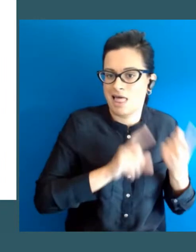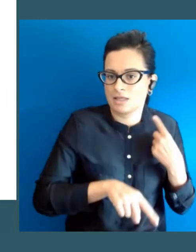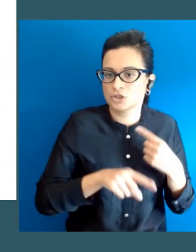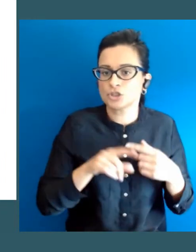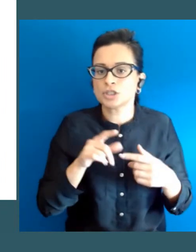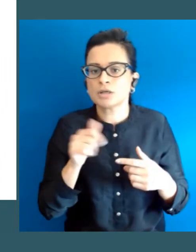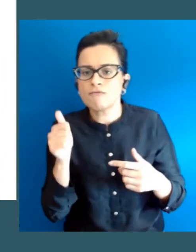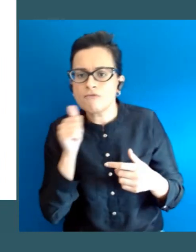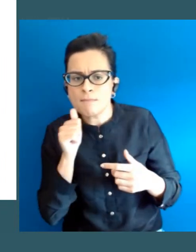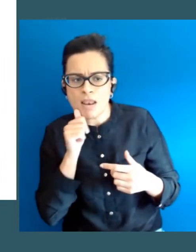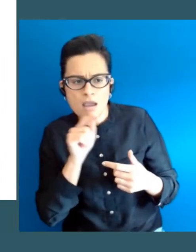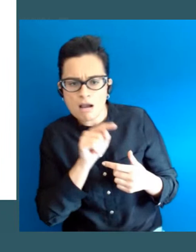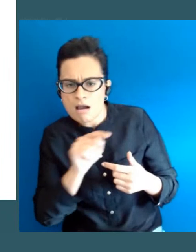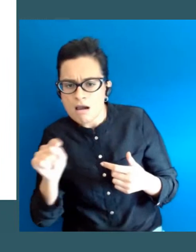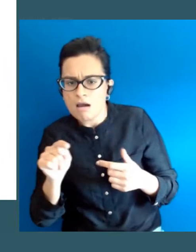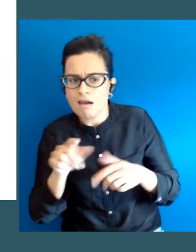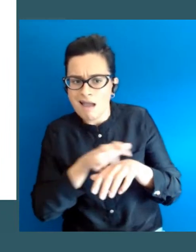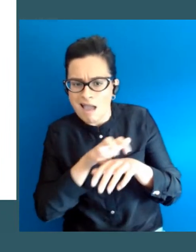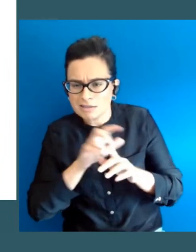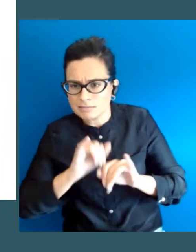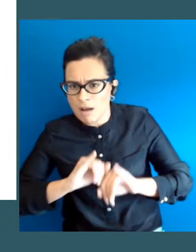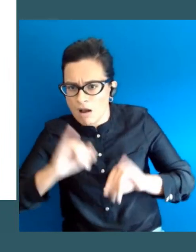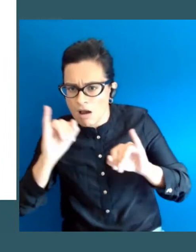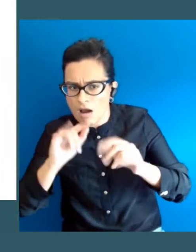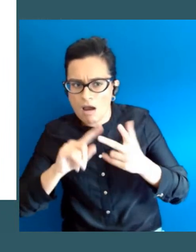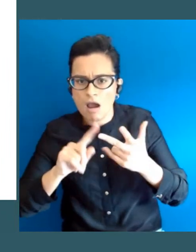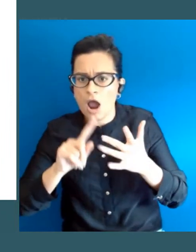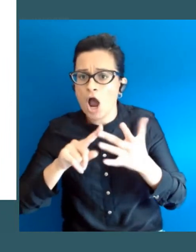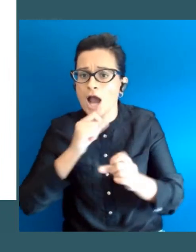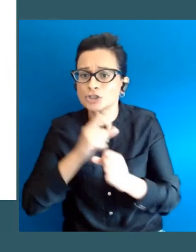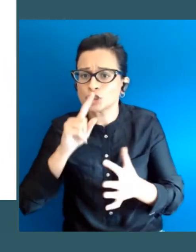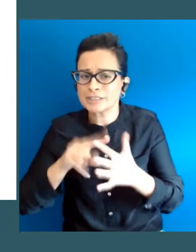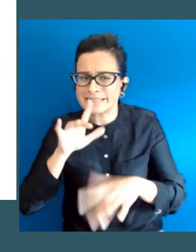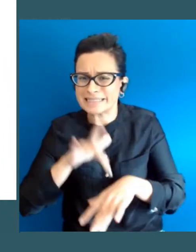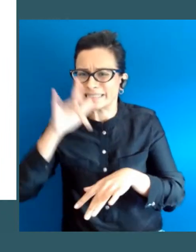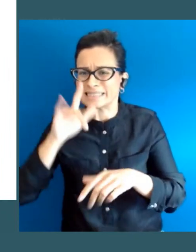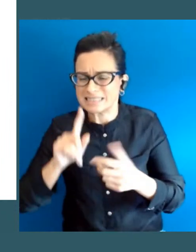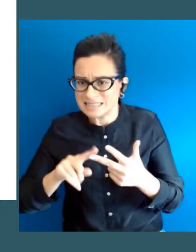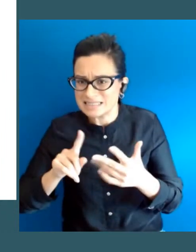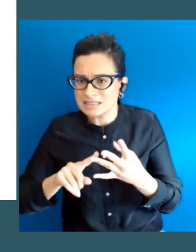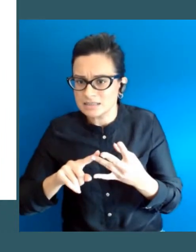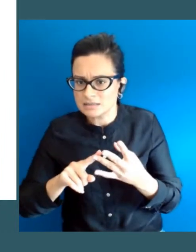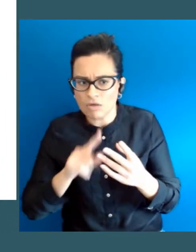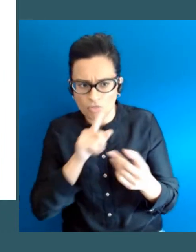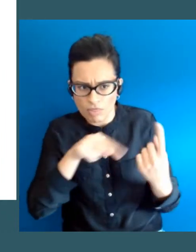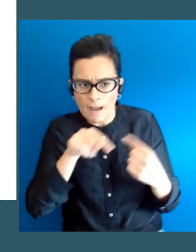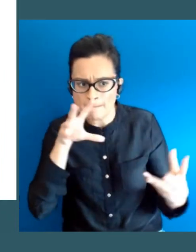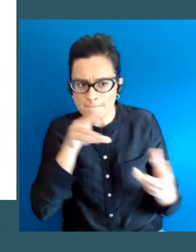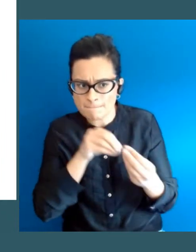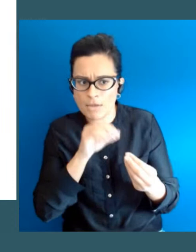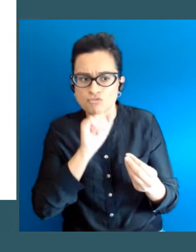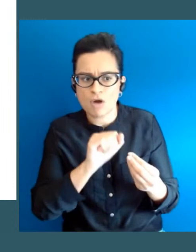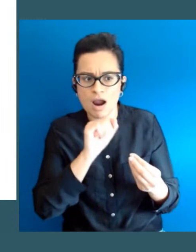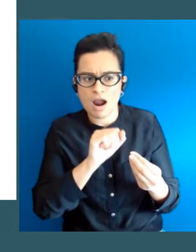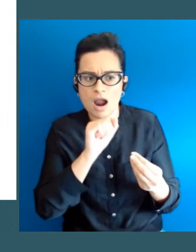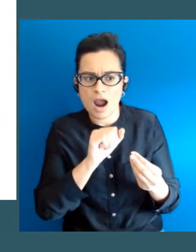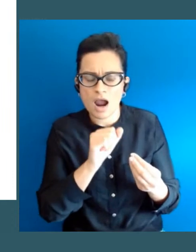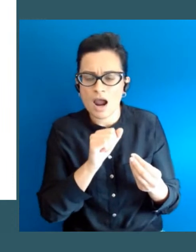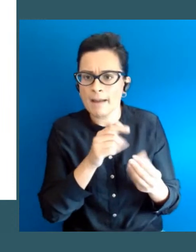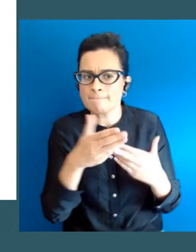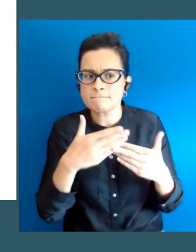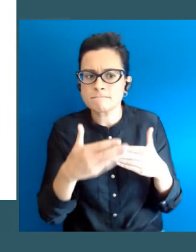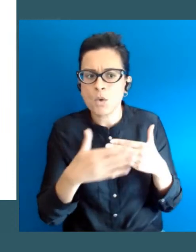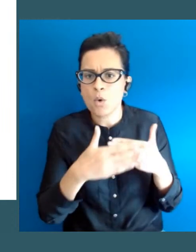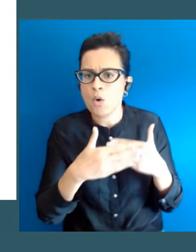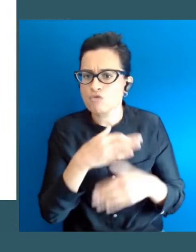eczema severity, IgE sensitization, that's all putting people at greater risk. So the